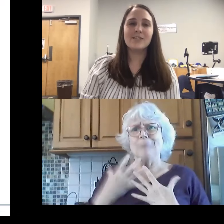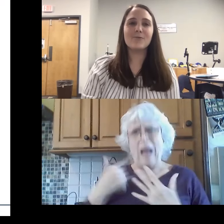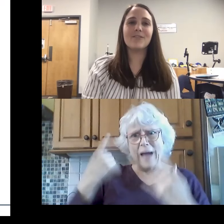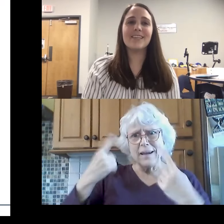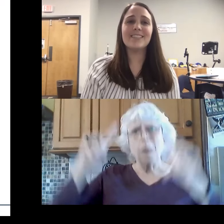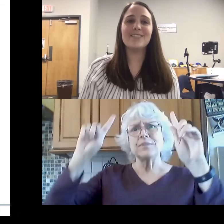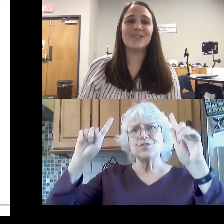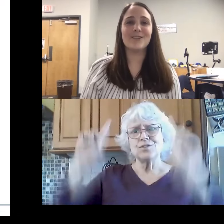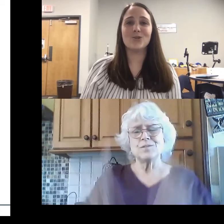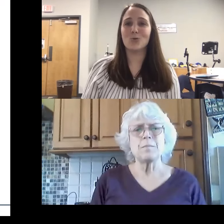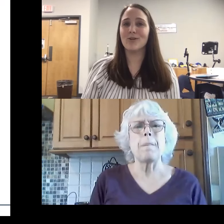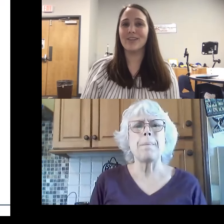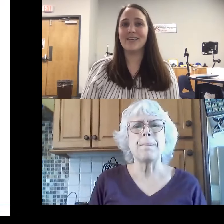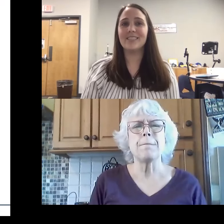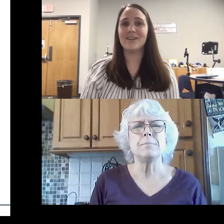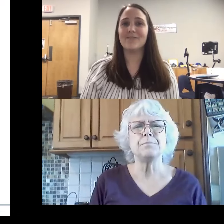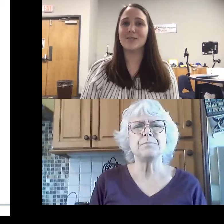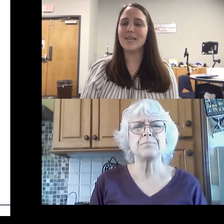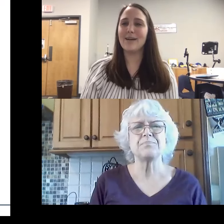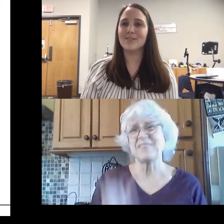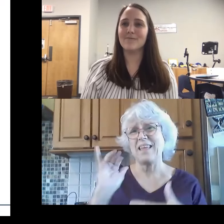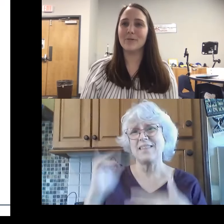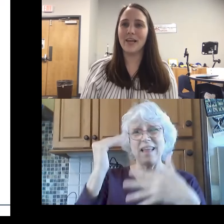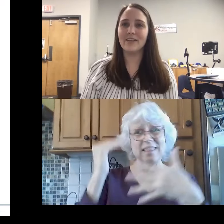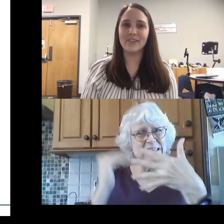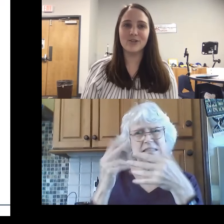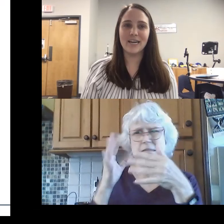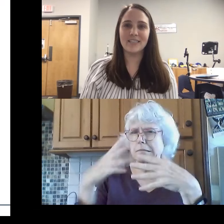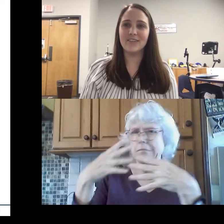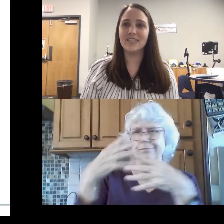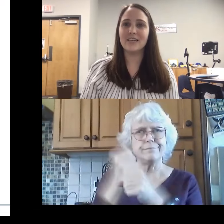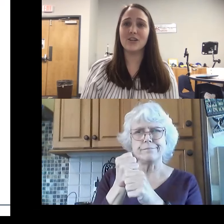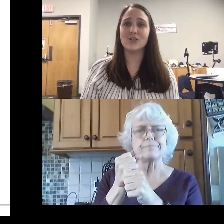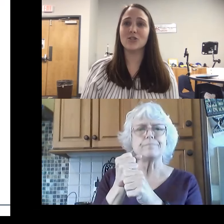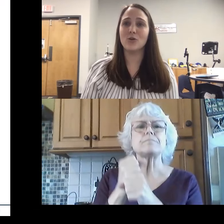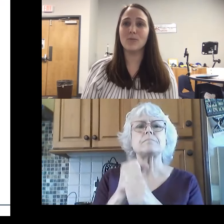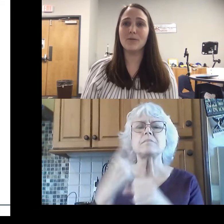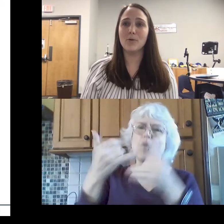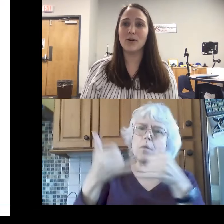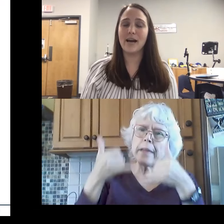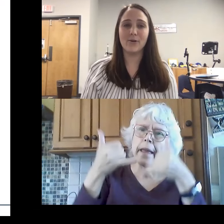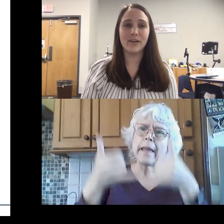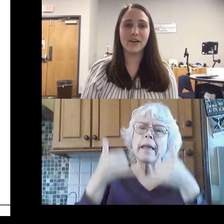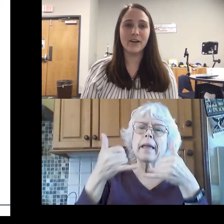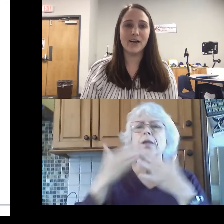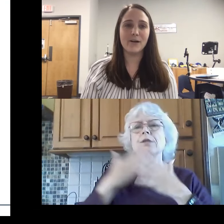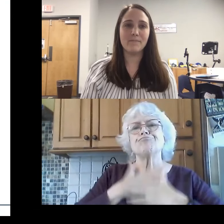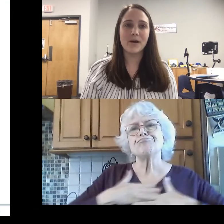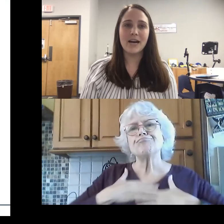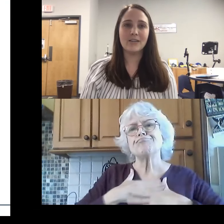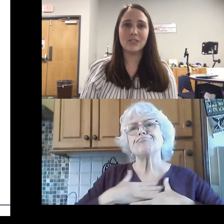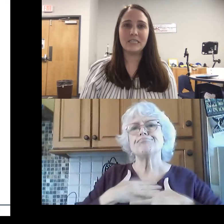So this is just a short list of some types of play and leisure activities. There are so many more out there.